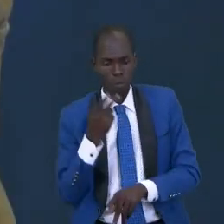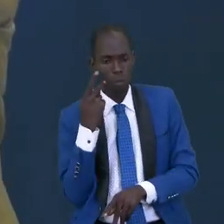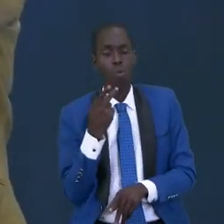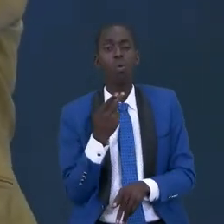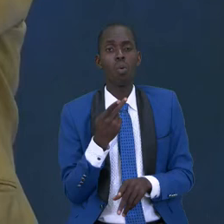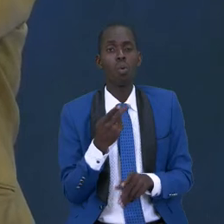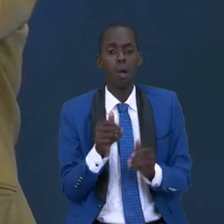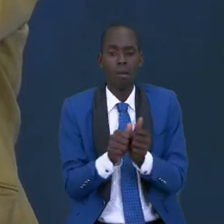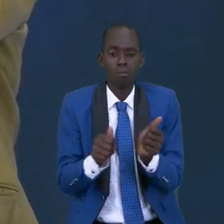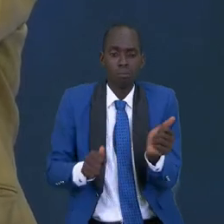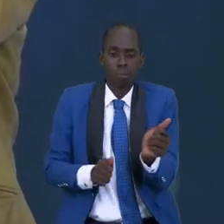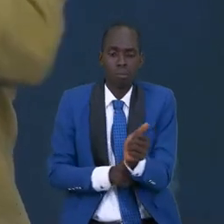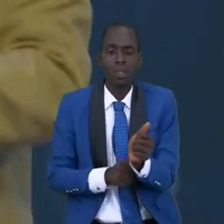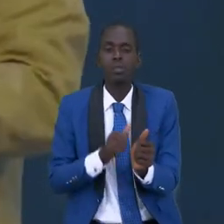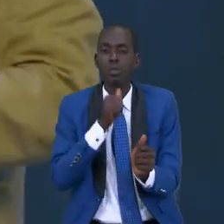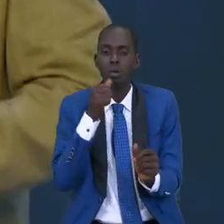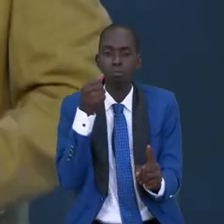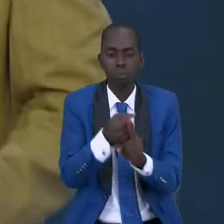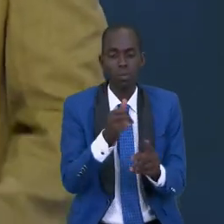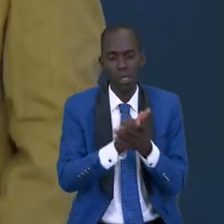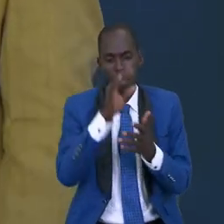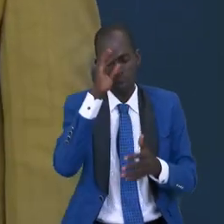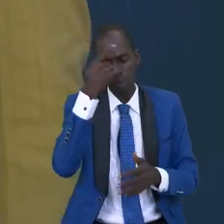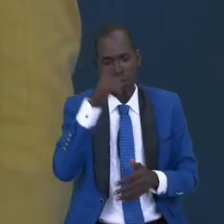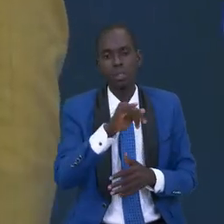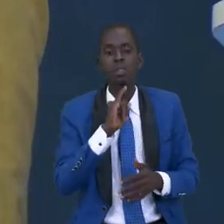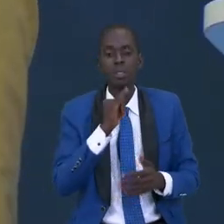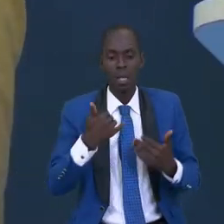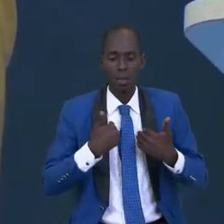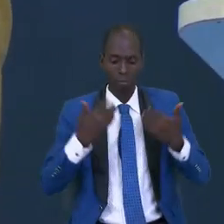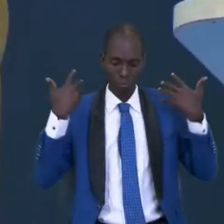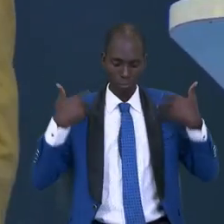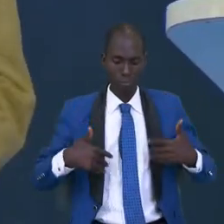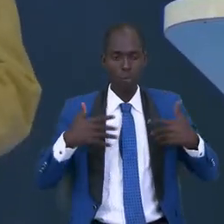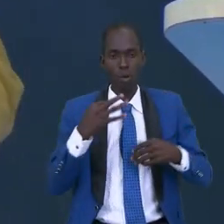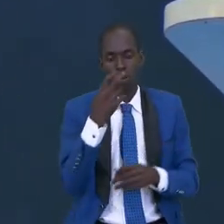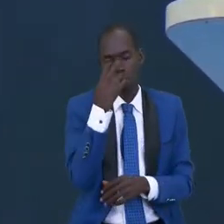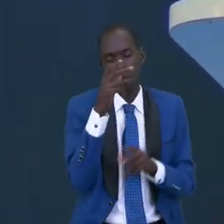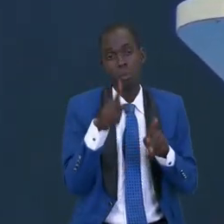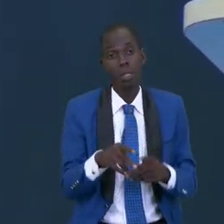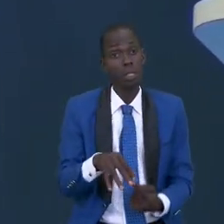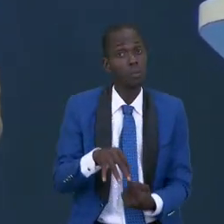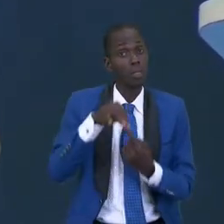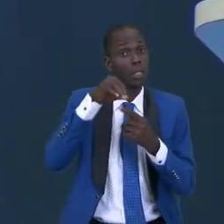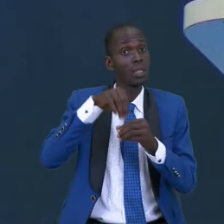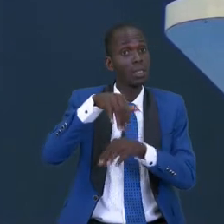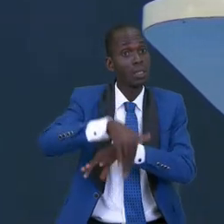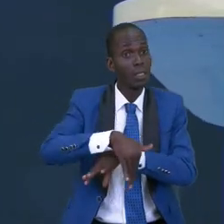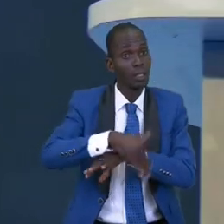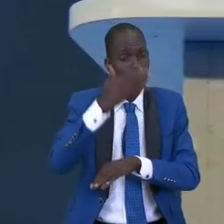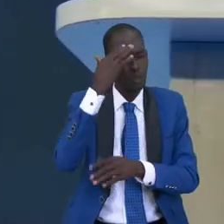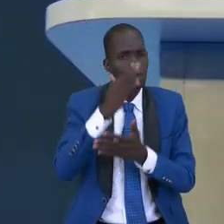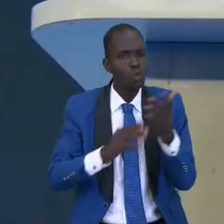him. We do that today. When somebody is on the road, especially in the night, he wears a kind